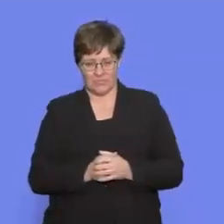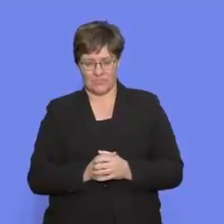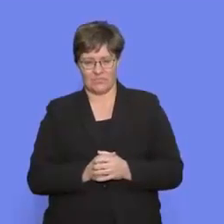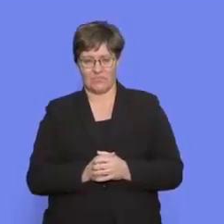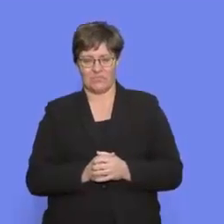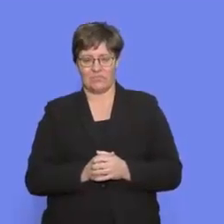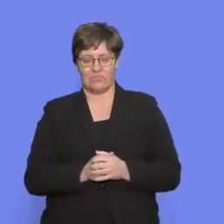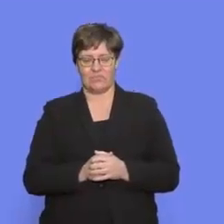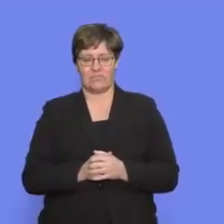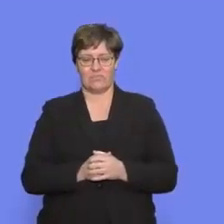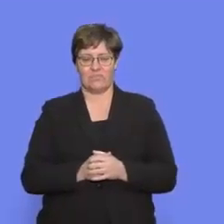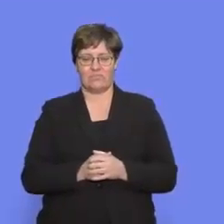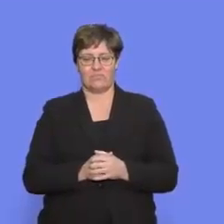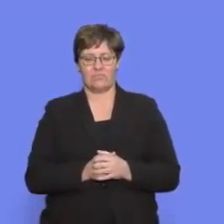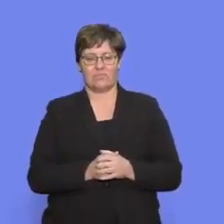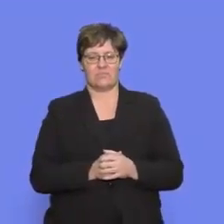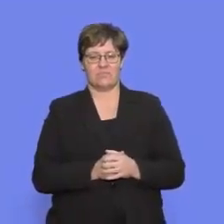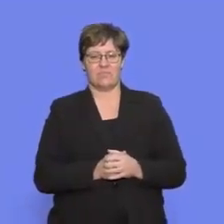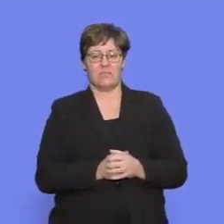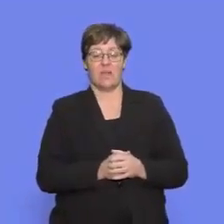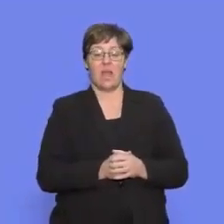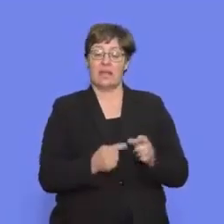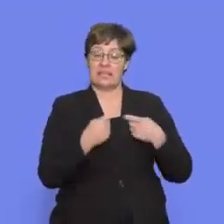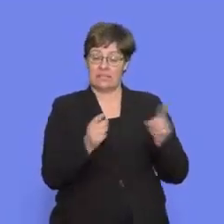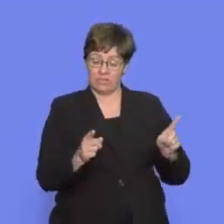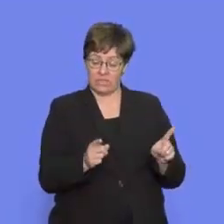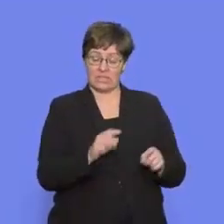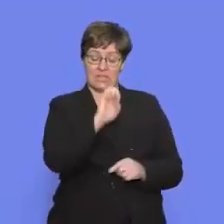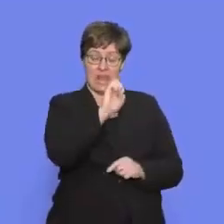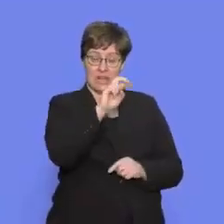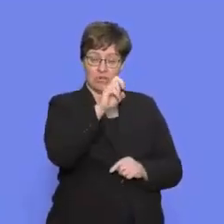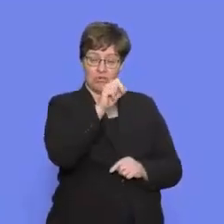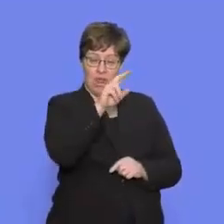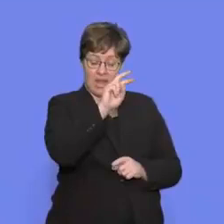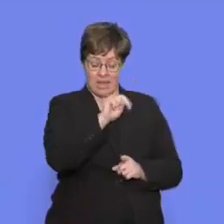We did the difference between